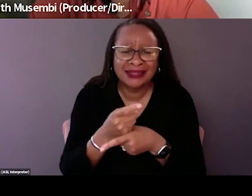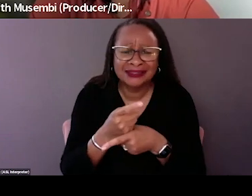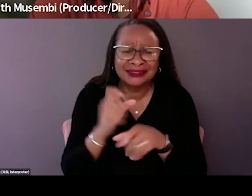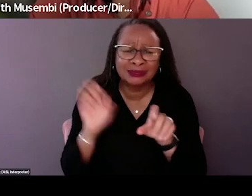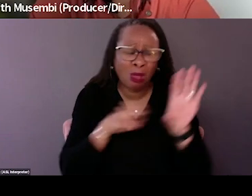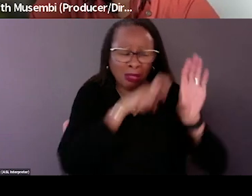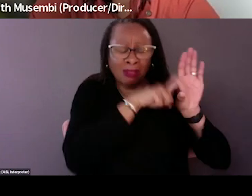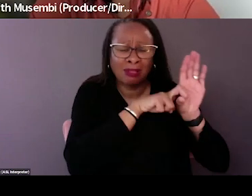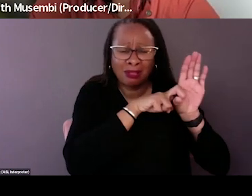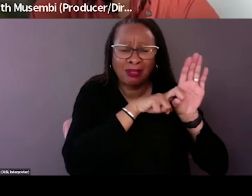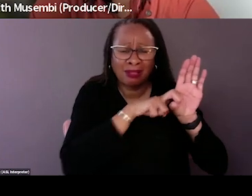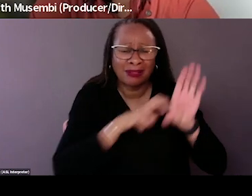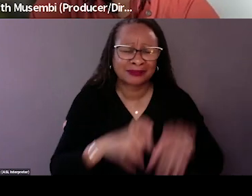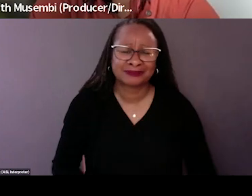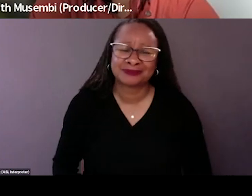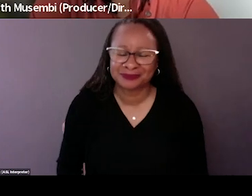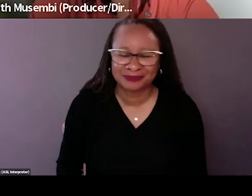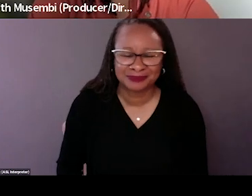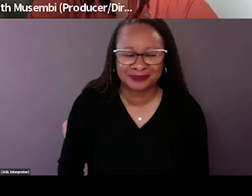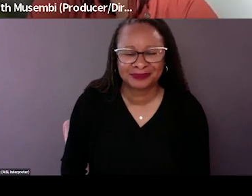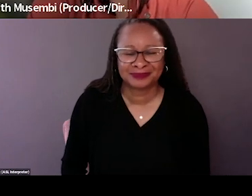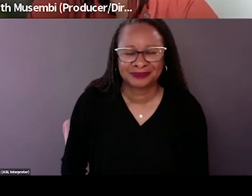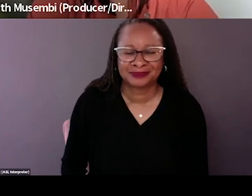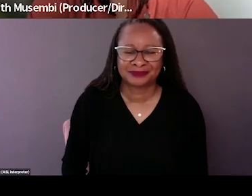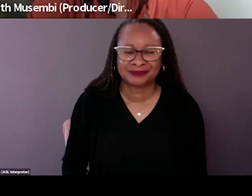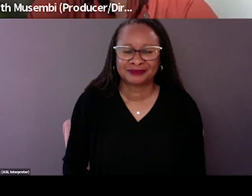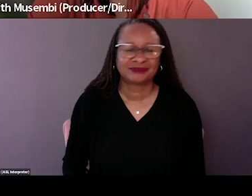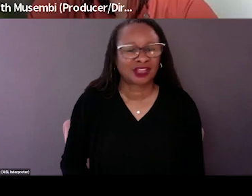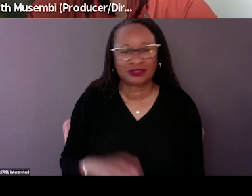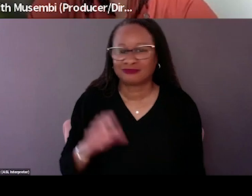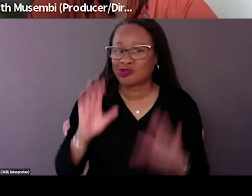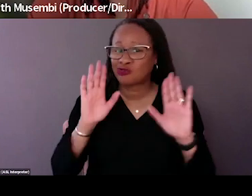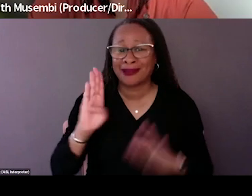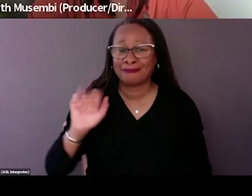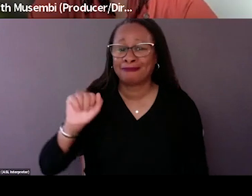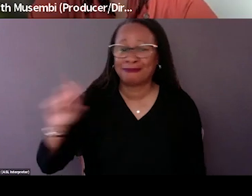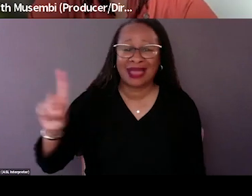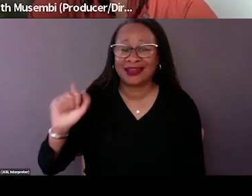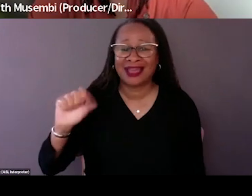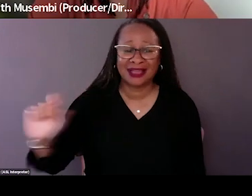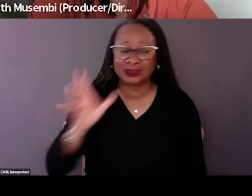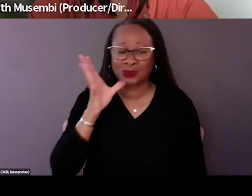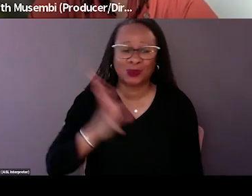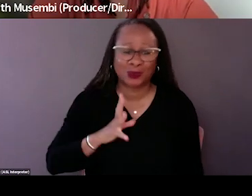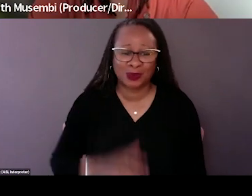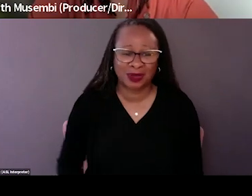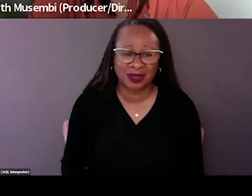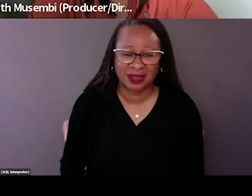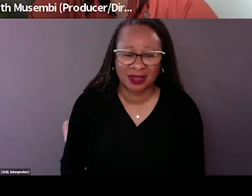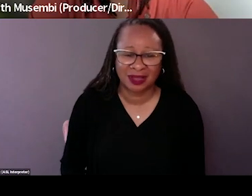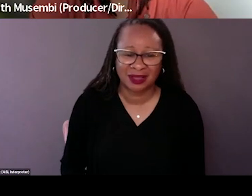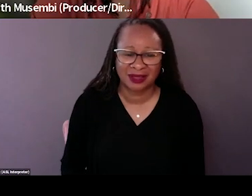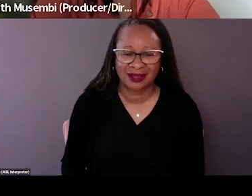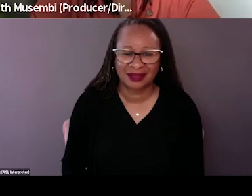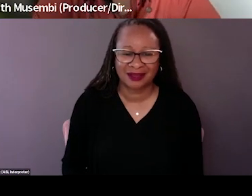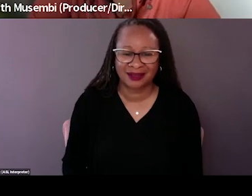know, that badass, takes a special person. Yeah, great badassery going on. I never thought about that, Sophie, of course, because you're at the other end